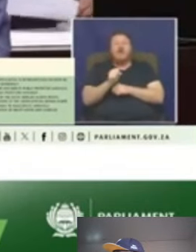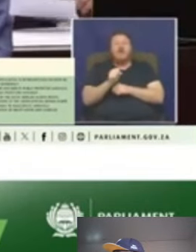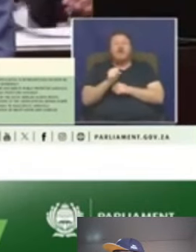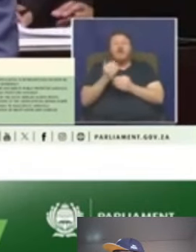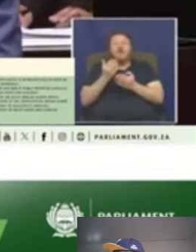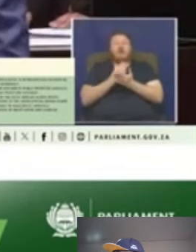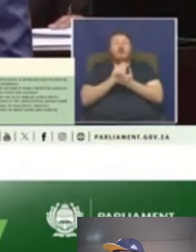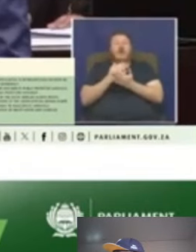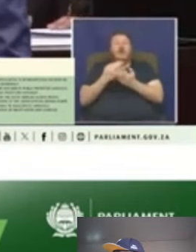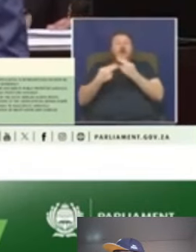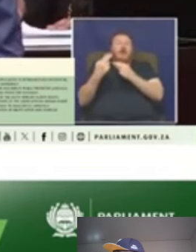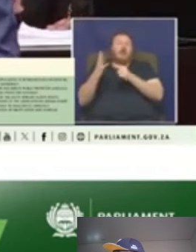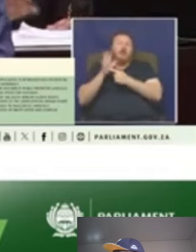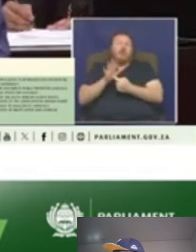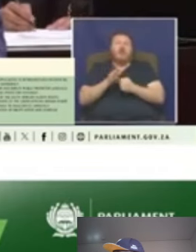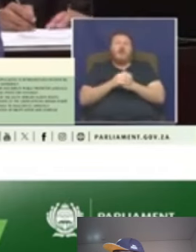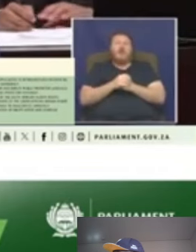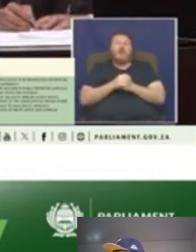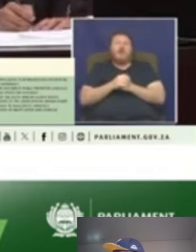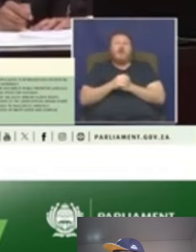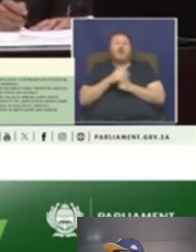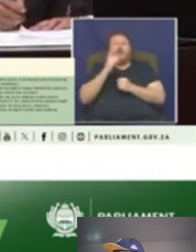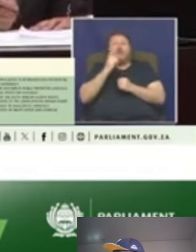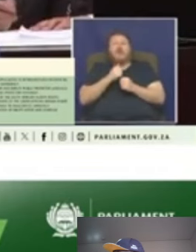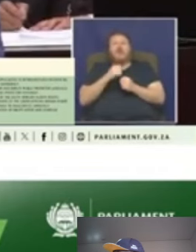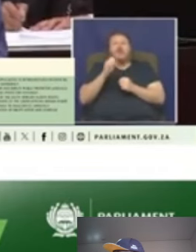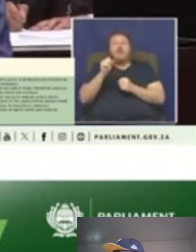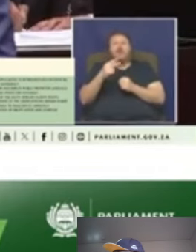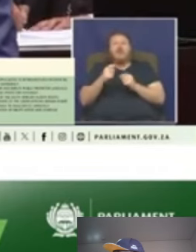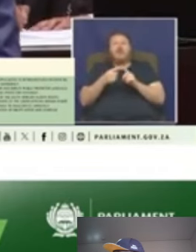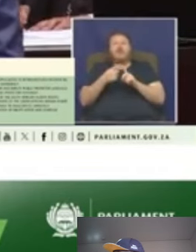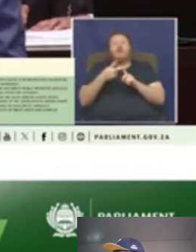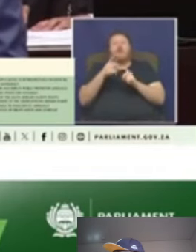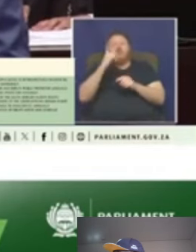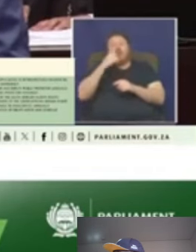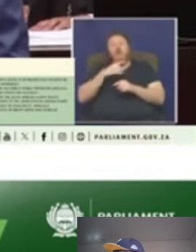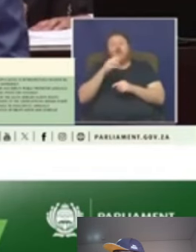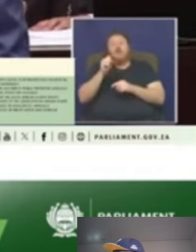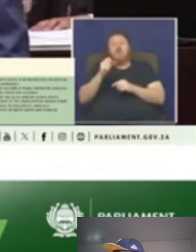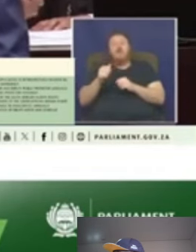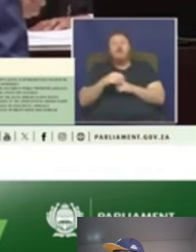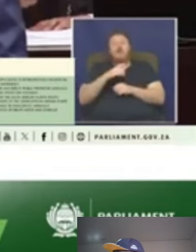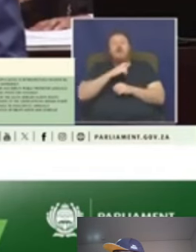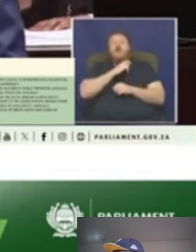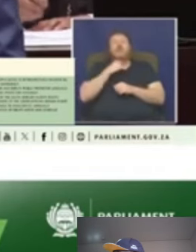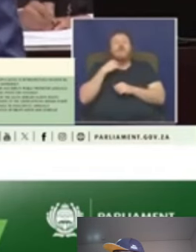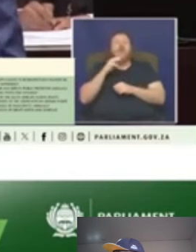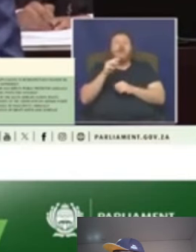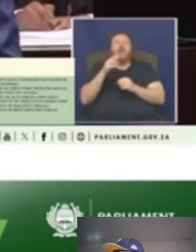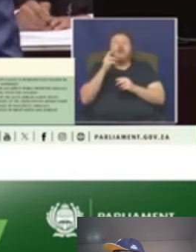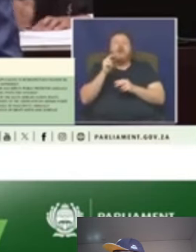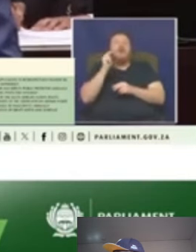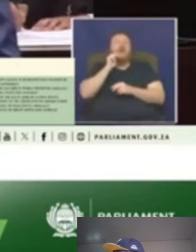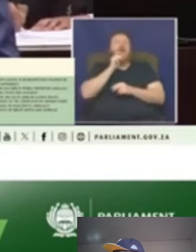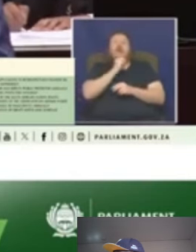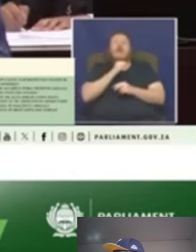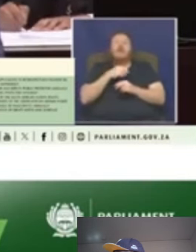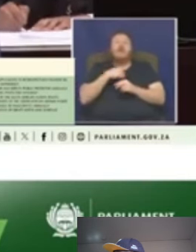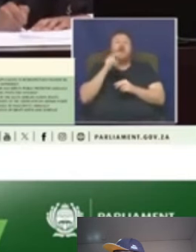shared inheritance. We are all sons of Shaka and daughters of Sada Bartman, nieces of Queen Mojaji and nephews of Van